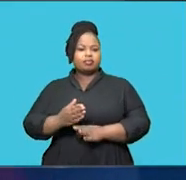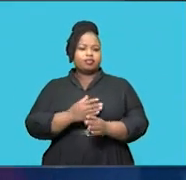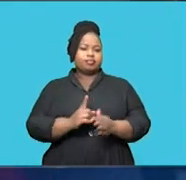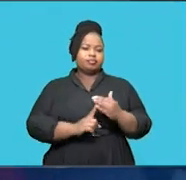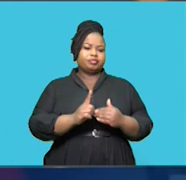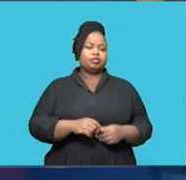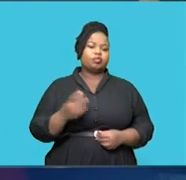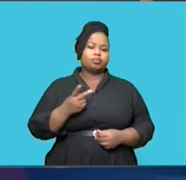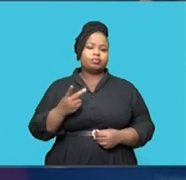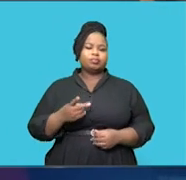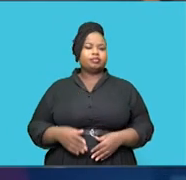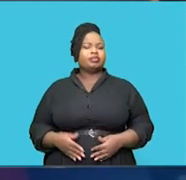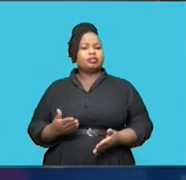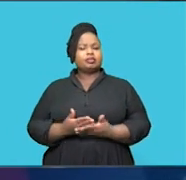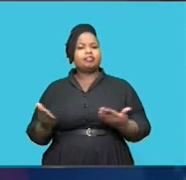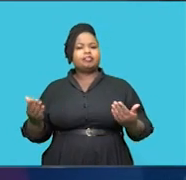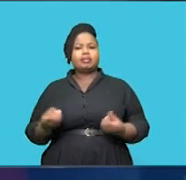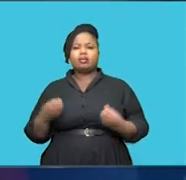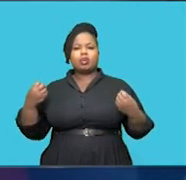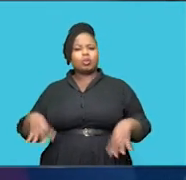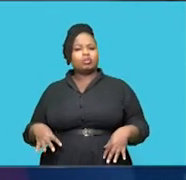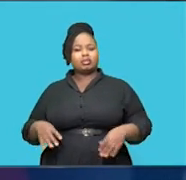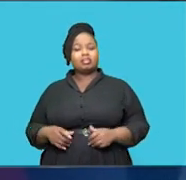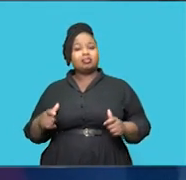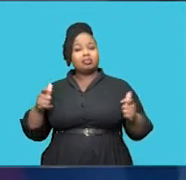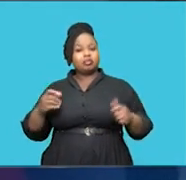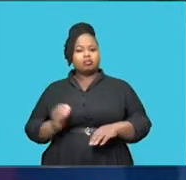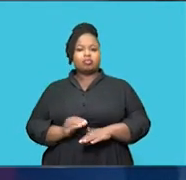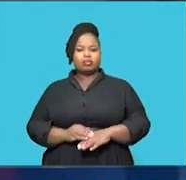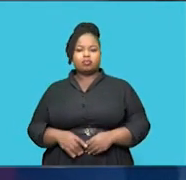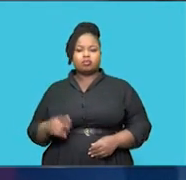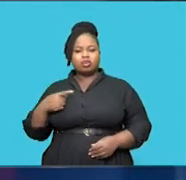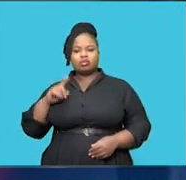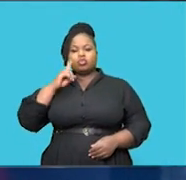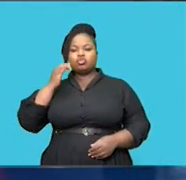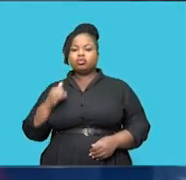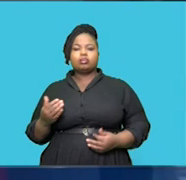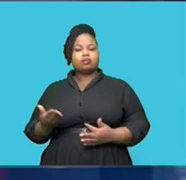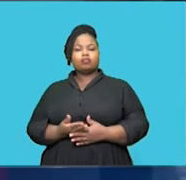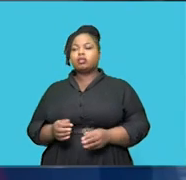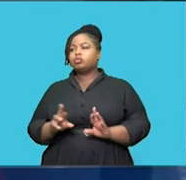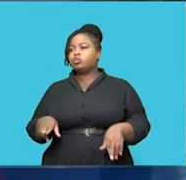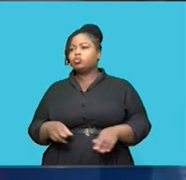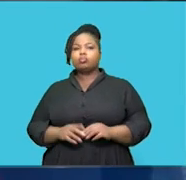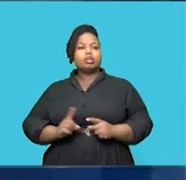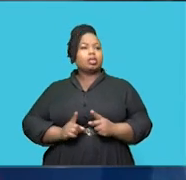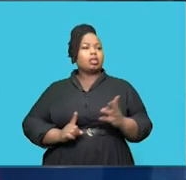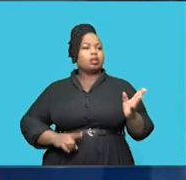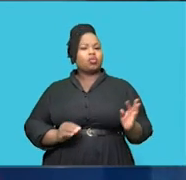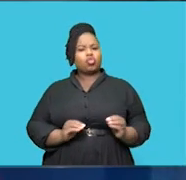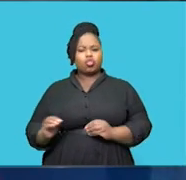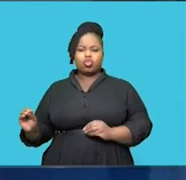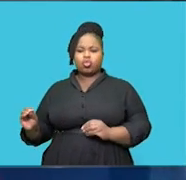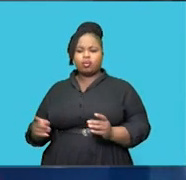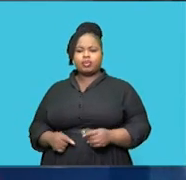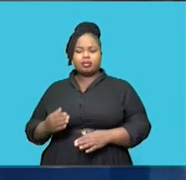also having file misplacements, which is one of the biggest problems. Person will be checking for a file in all the rooms. It actually takes time for